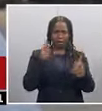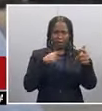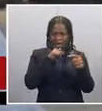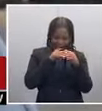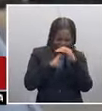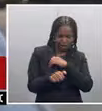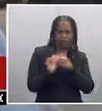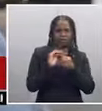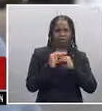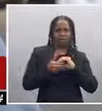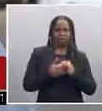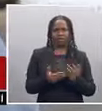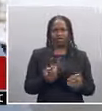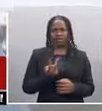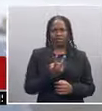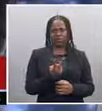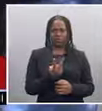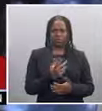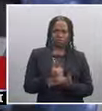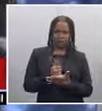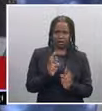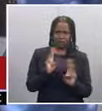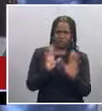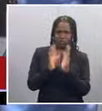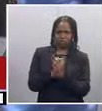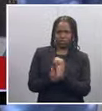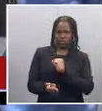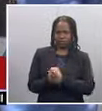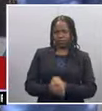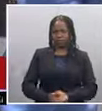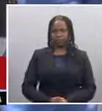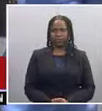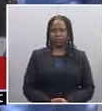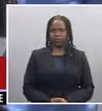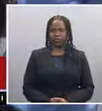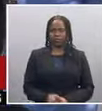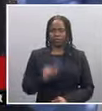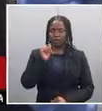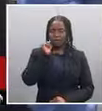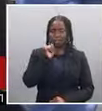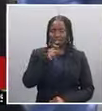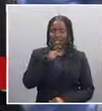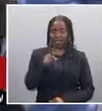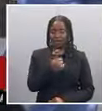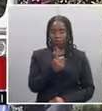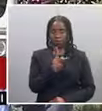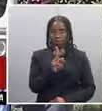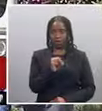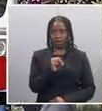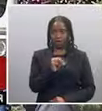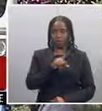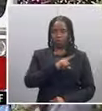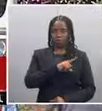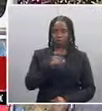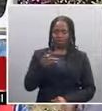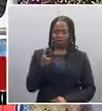cover. And I ran behind the tree and I sat over there. But when it all ended here, less than a kilometer away, little